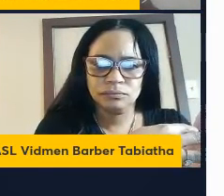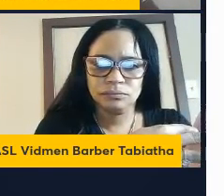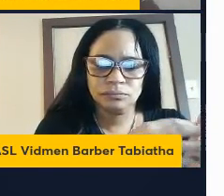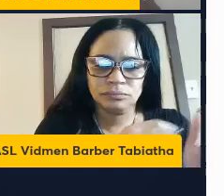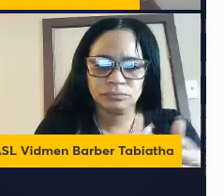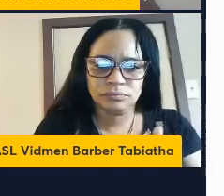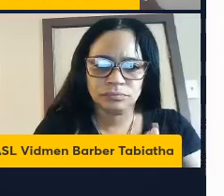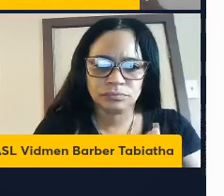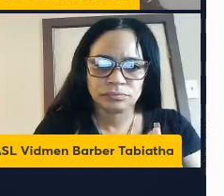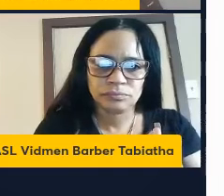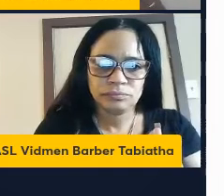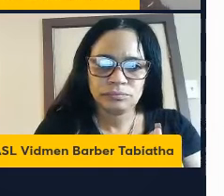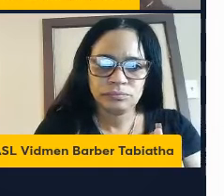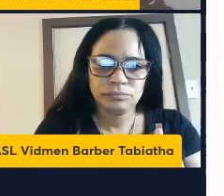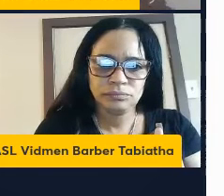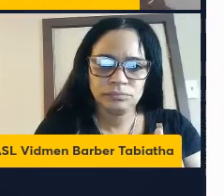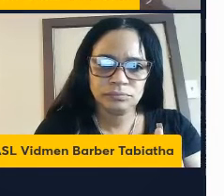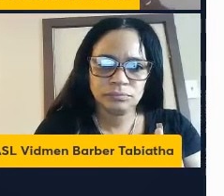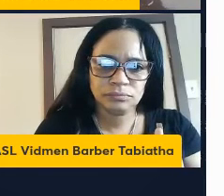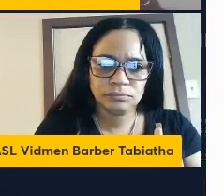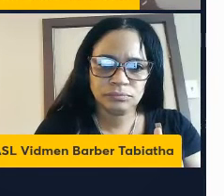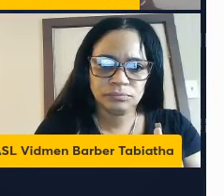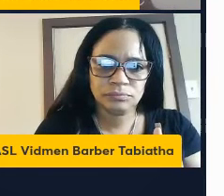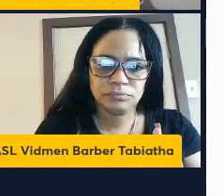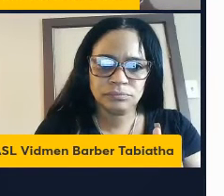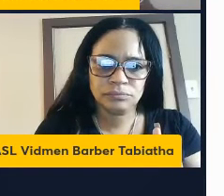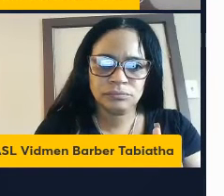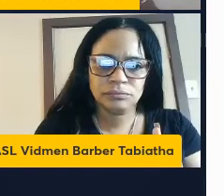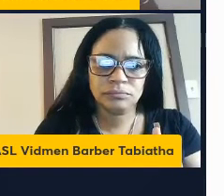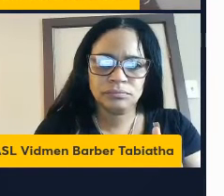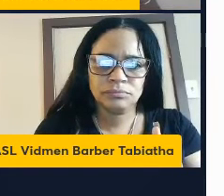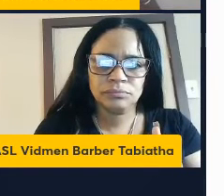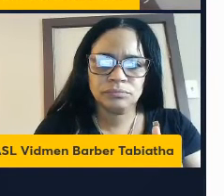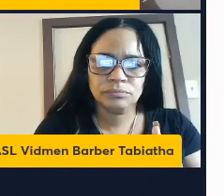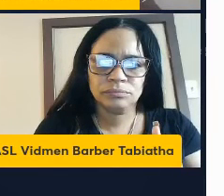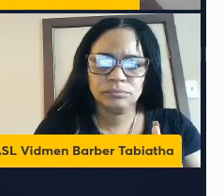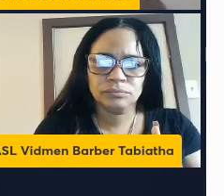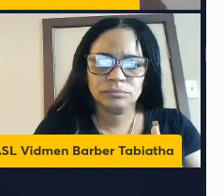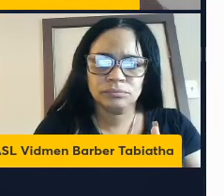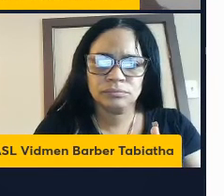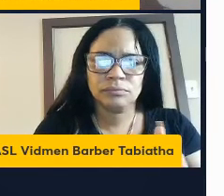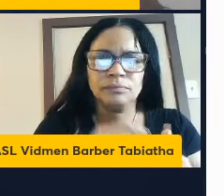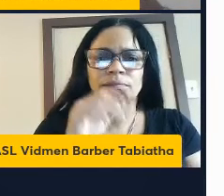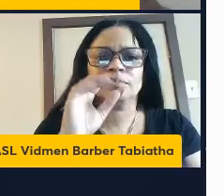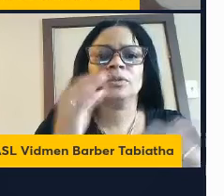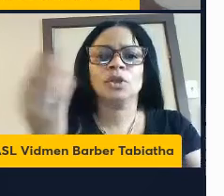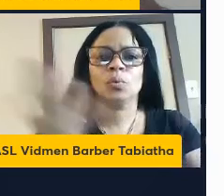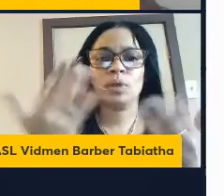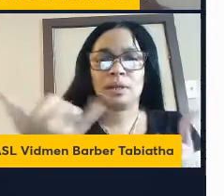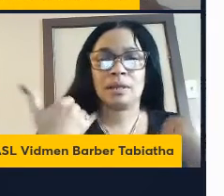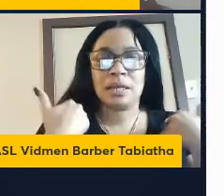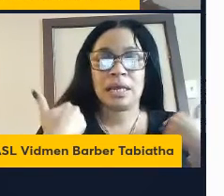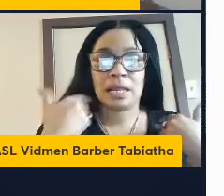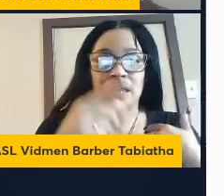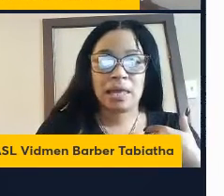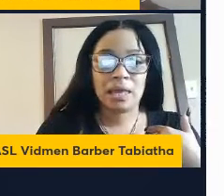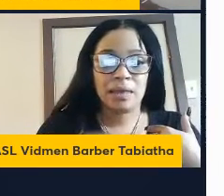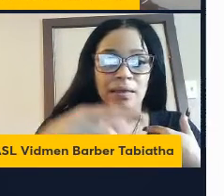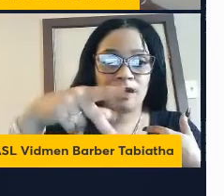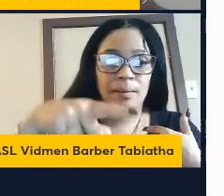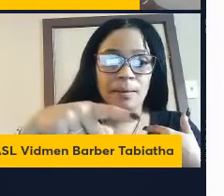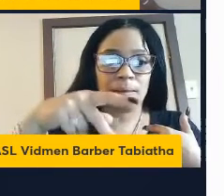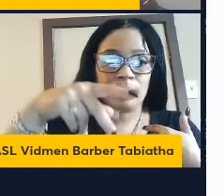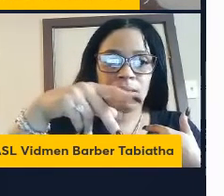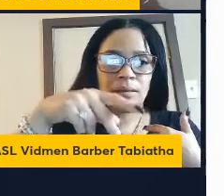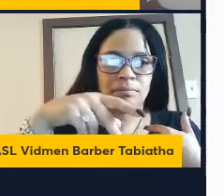interferon gamma and the PIN5-mediated signaling. This is the preliminary protein profiling